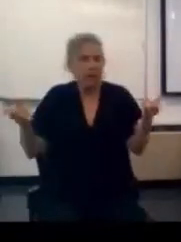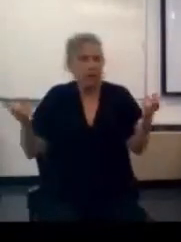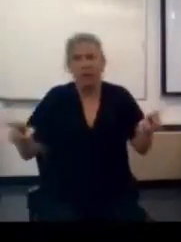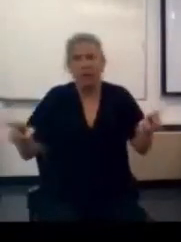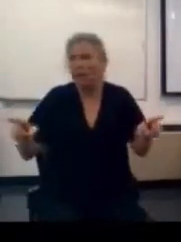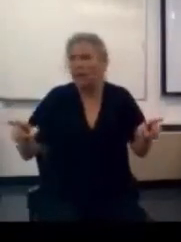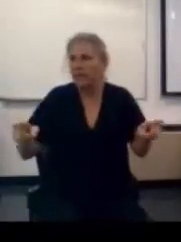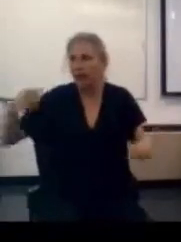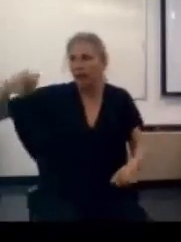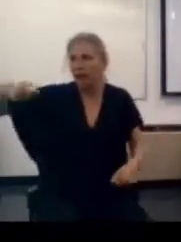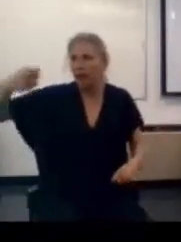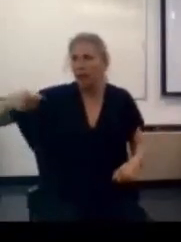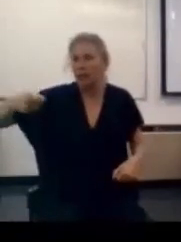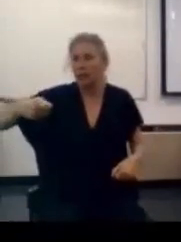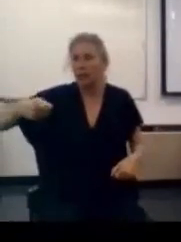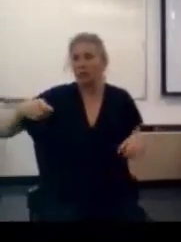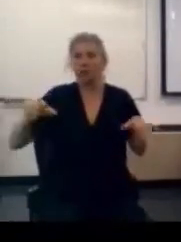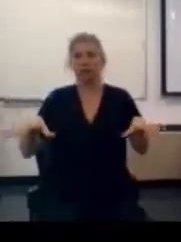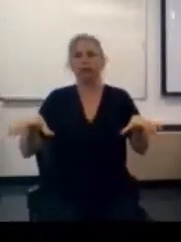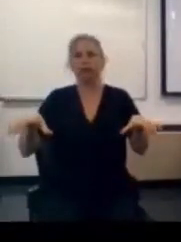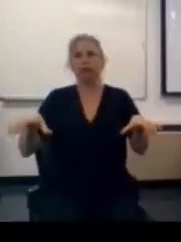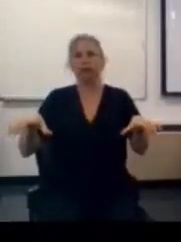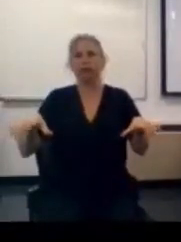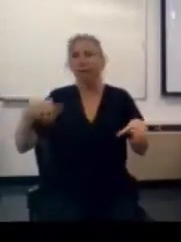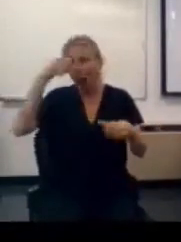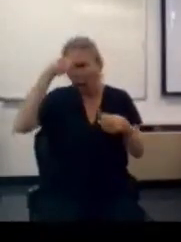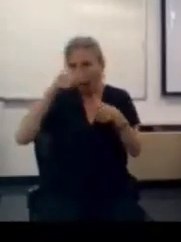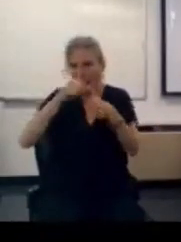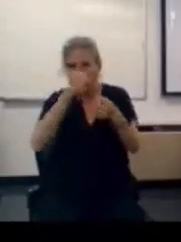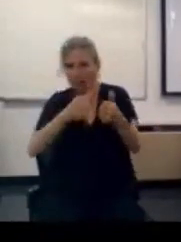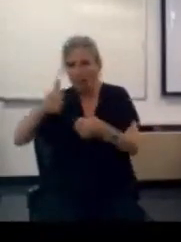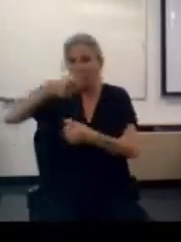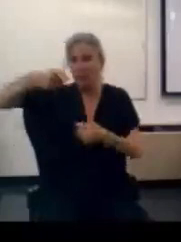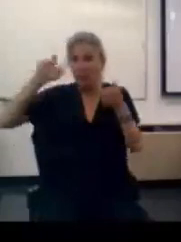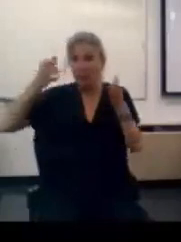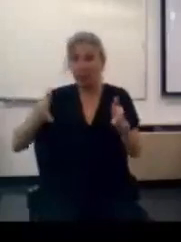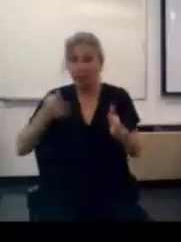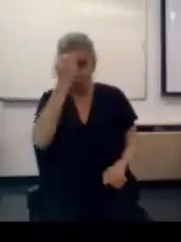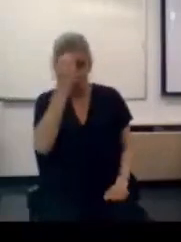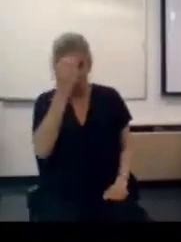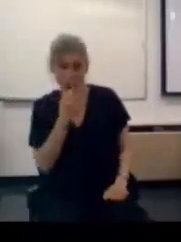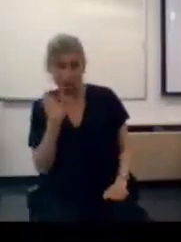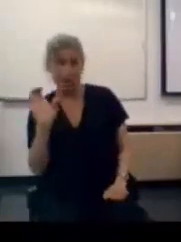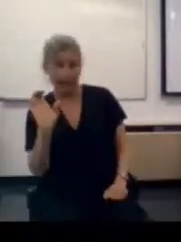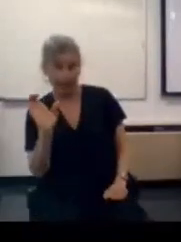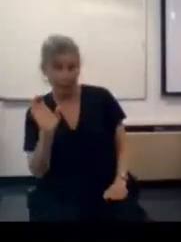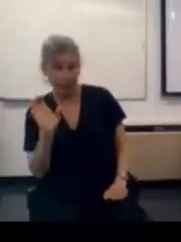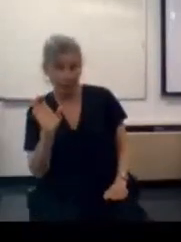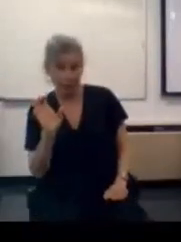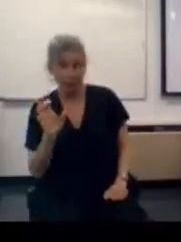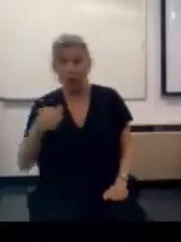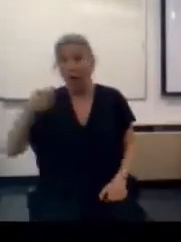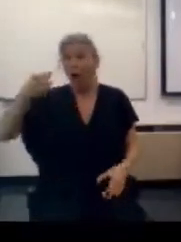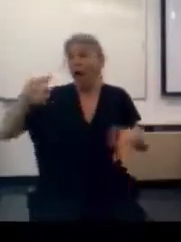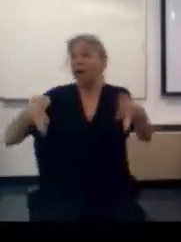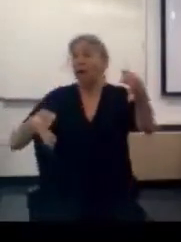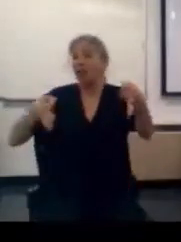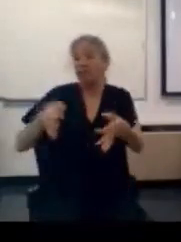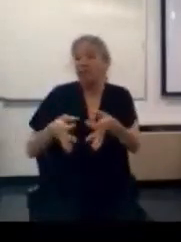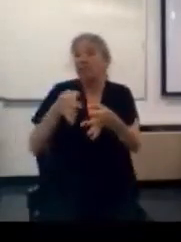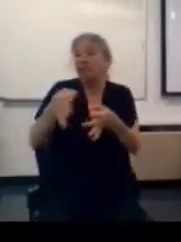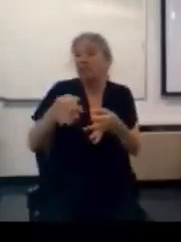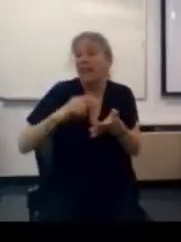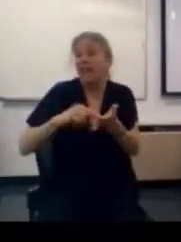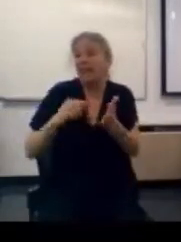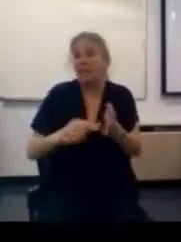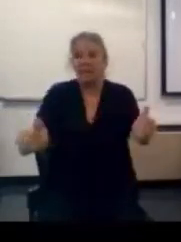with no judges. Justice just was at a standstill. And I remember the chief judge telling me at the time, Carol, justice delayed